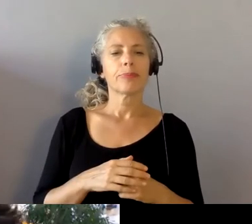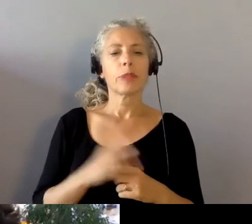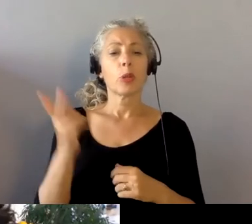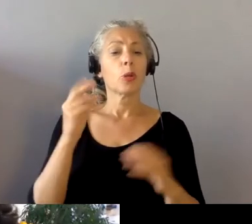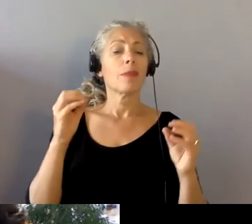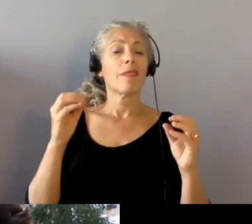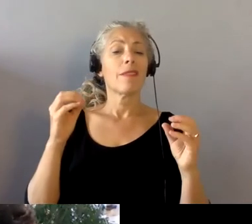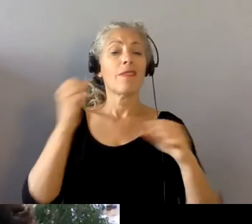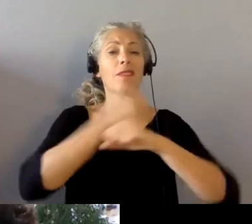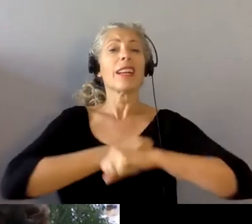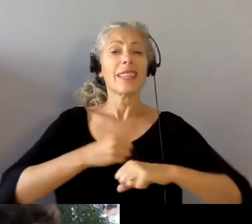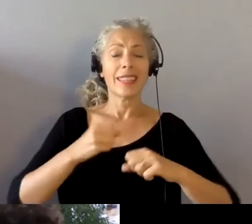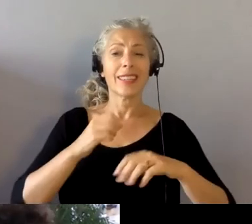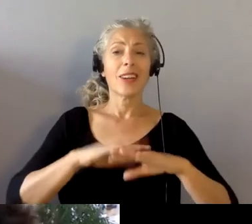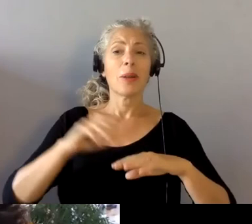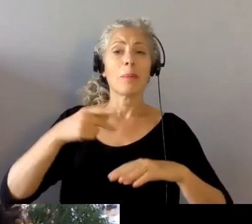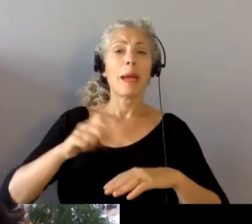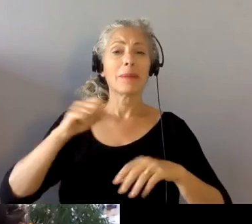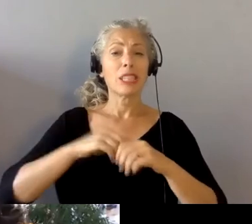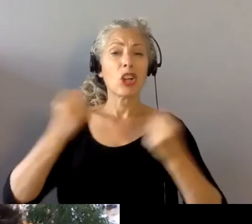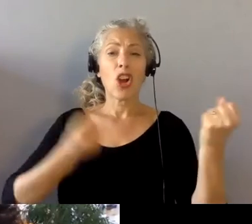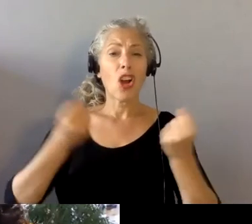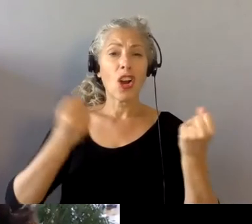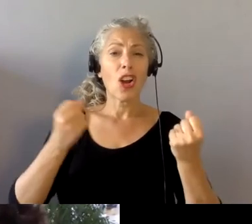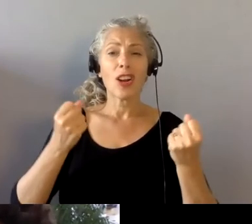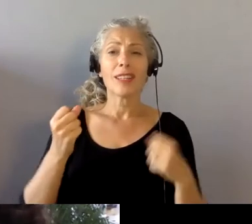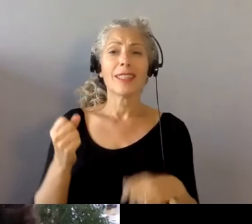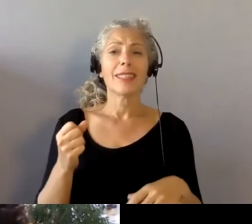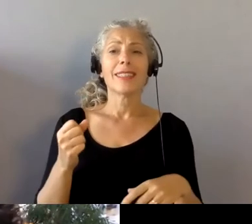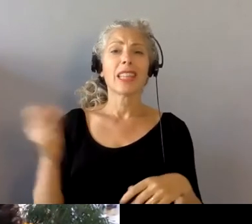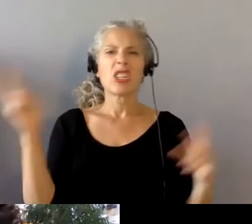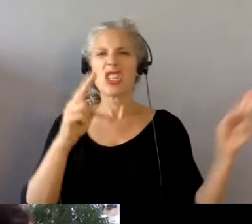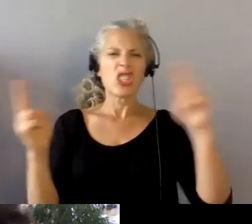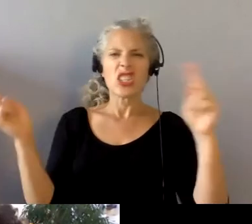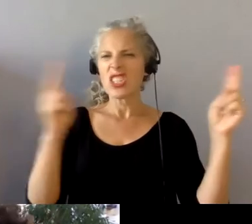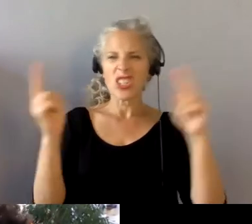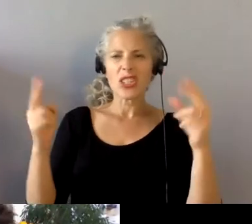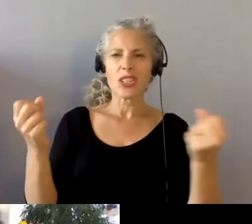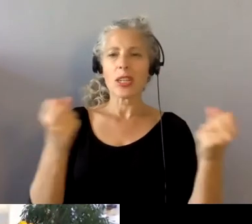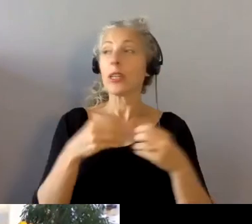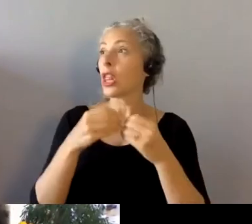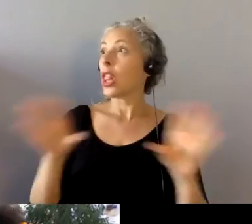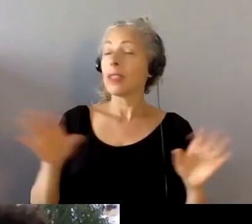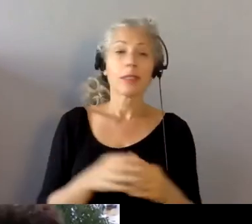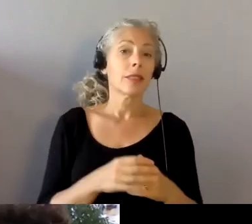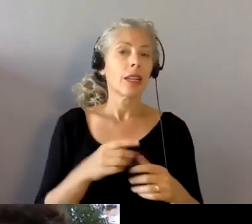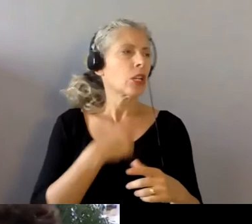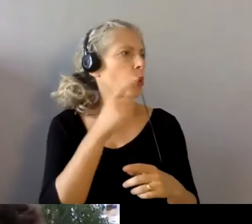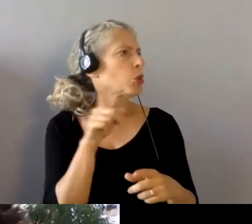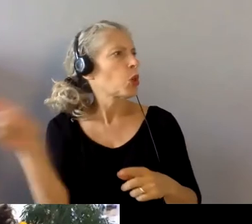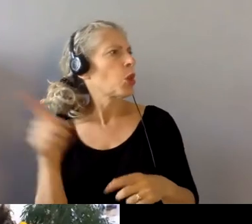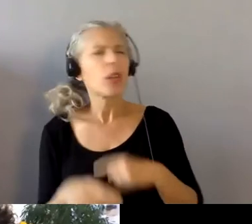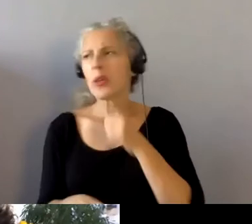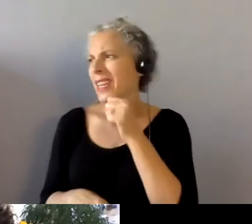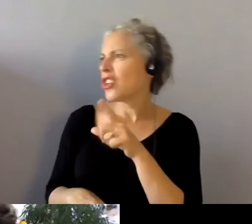fighting over the maps when we were driving in cars. Like we didn't have anything that told you which way to go. You get lost. I told you to turn here. You did